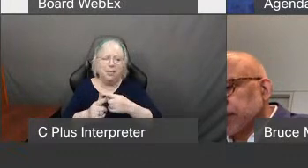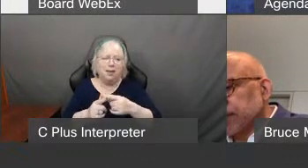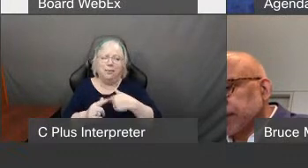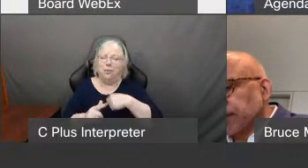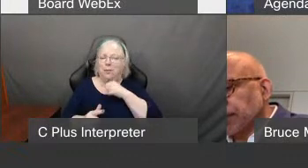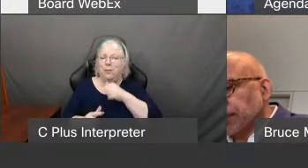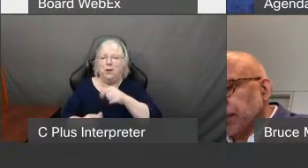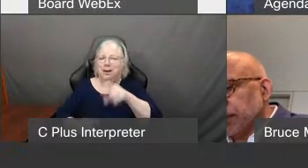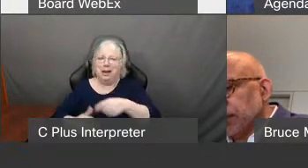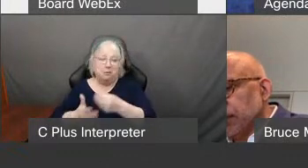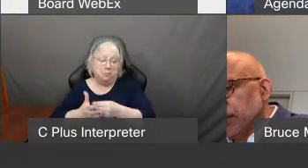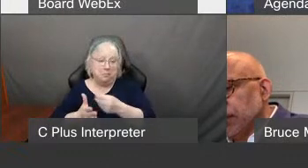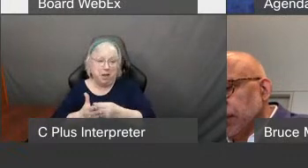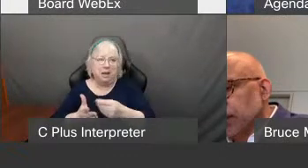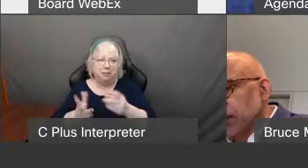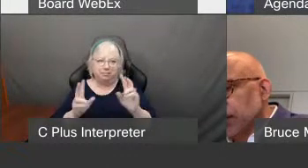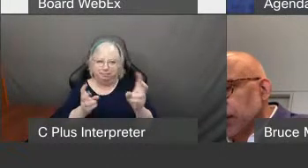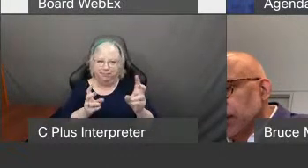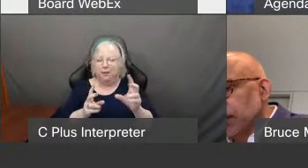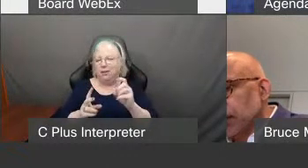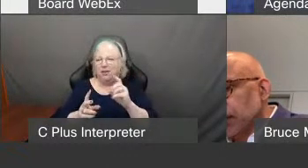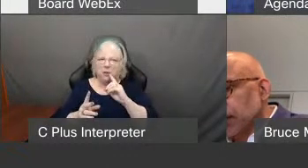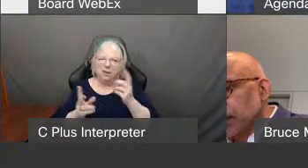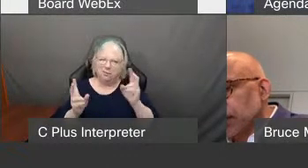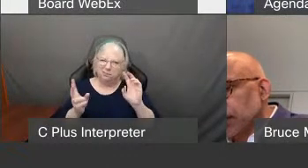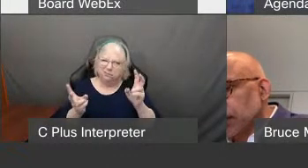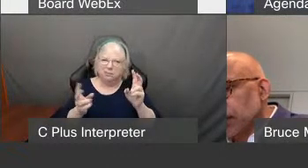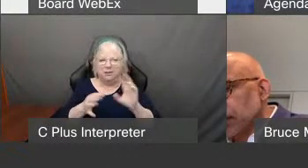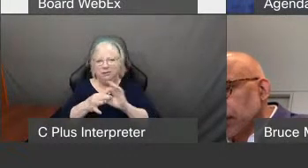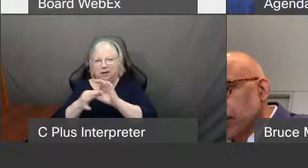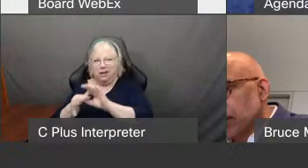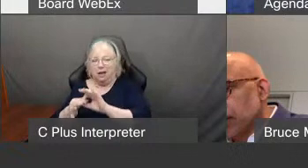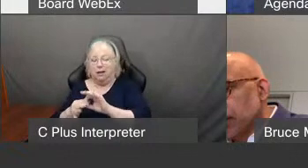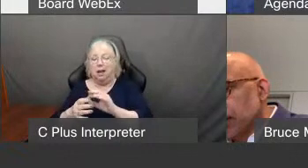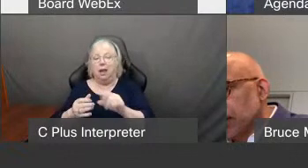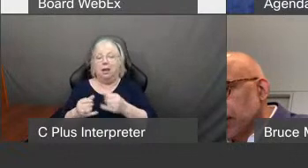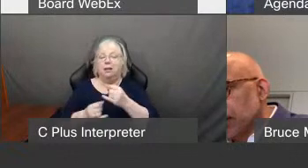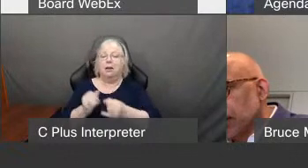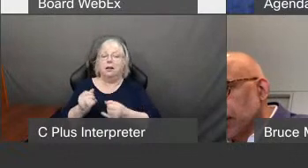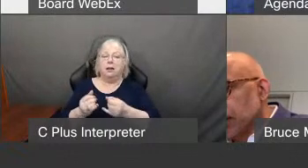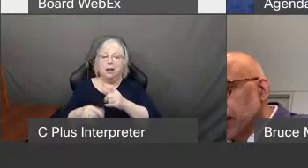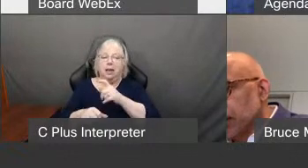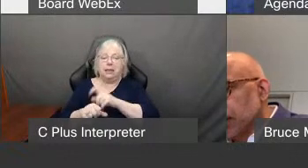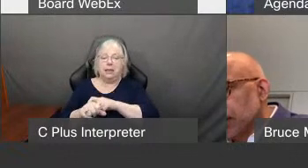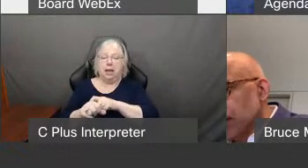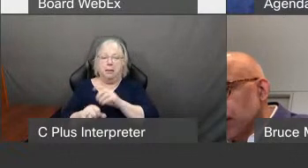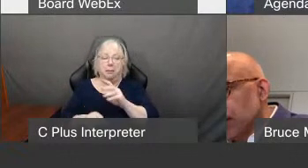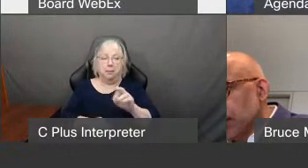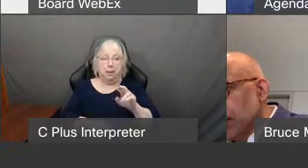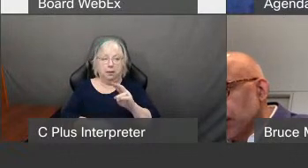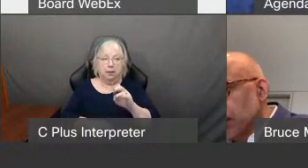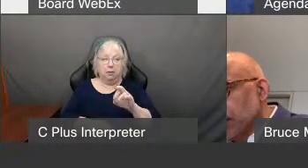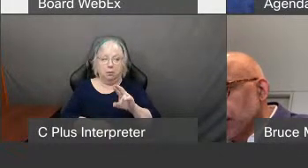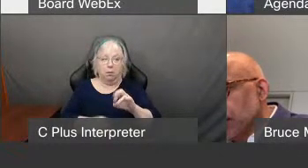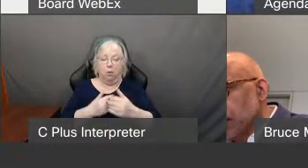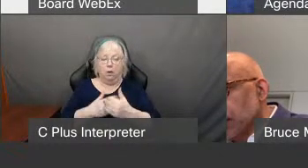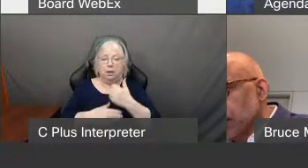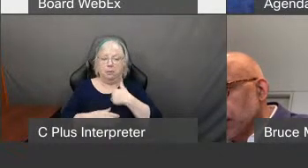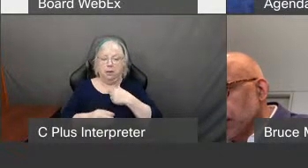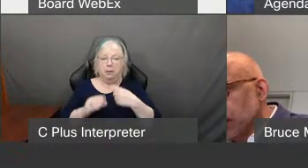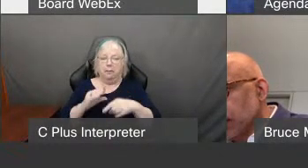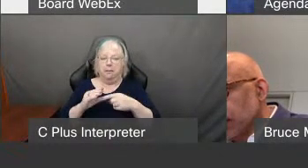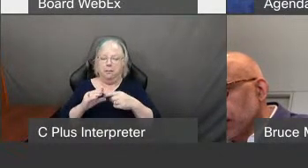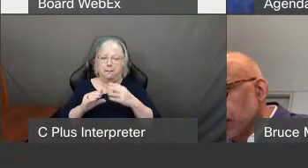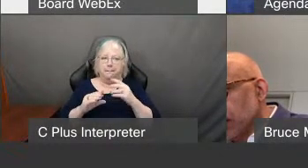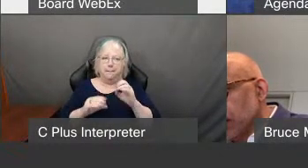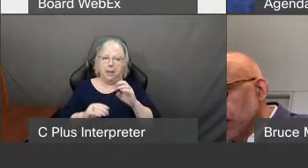need money. So it is related. And the last time Mr. Moore sent me a memo on this was